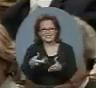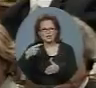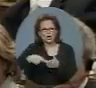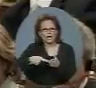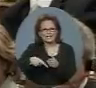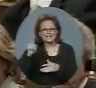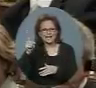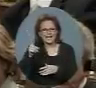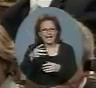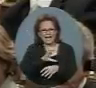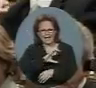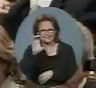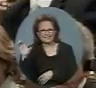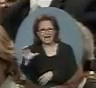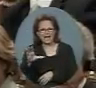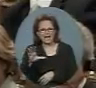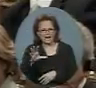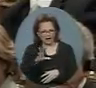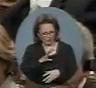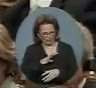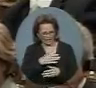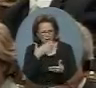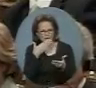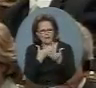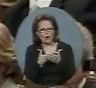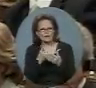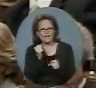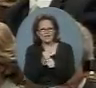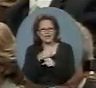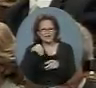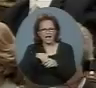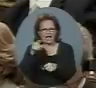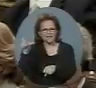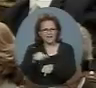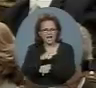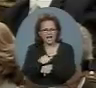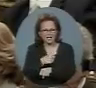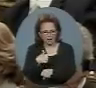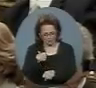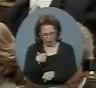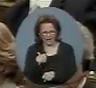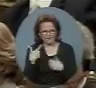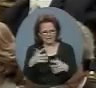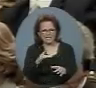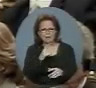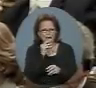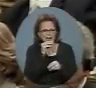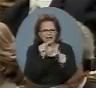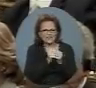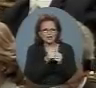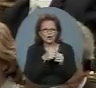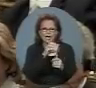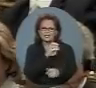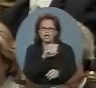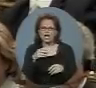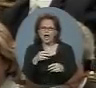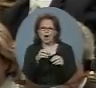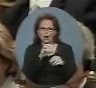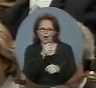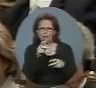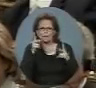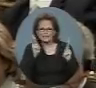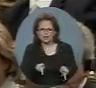officers working in Kandahar. Matter of fact, I talked with one of them 2 days ago, Mr. Speaker, 15 times already. She has